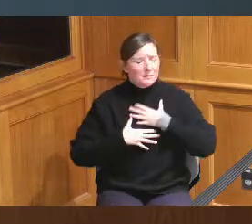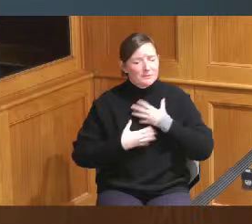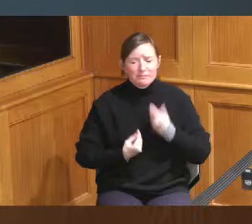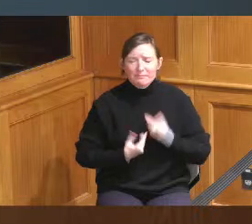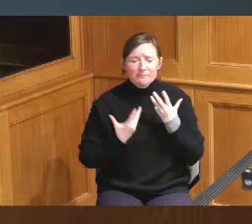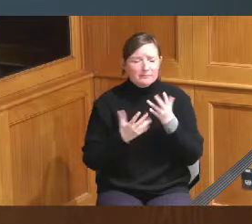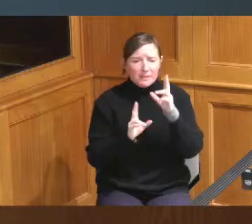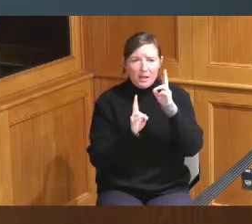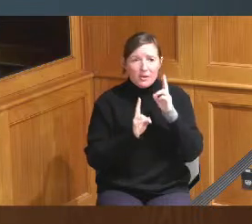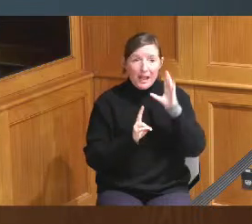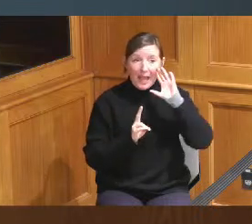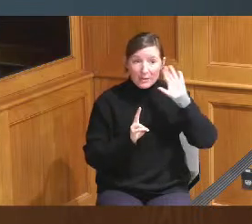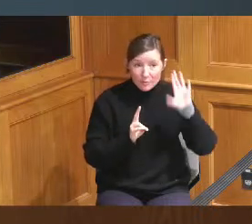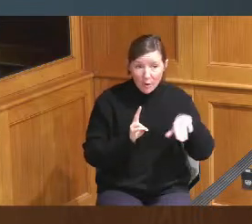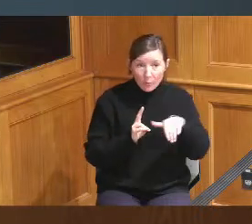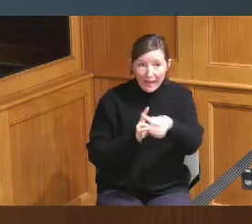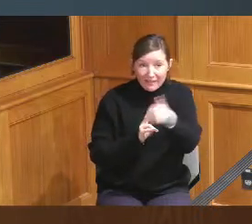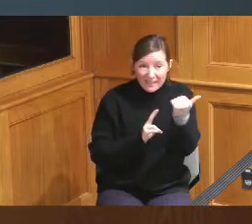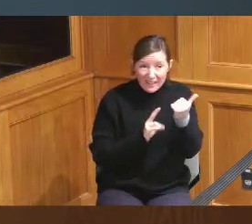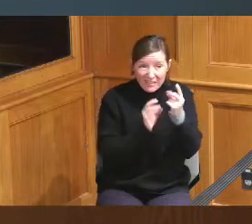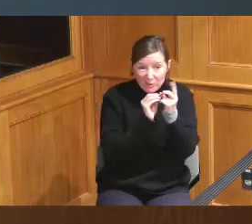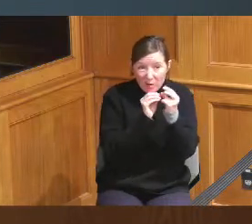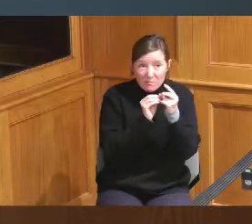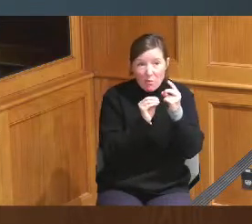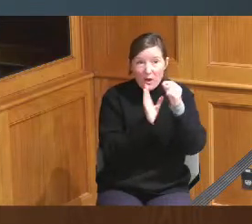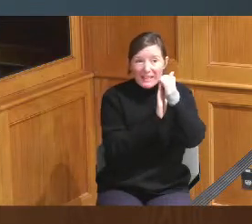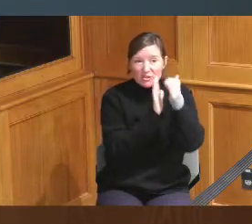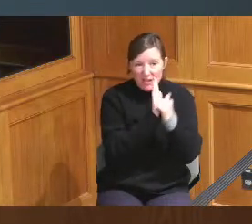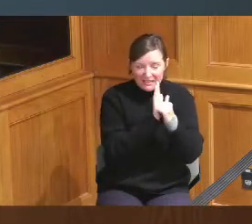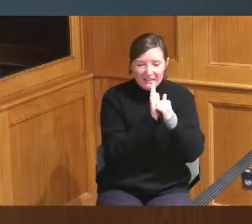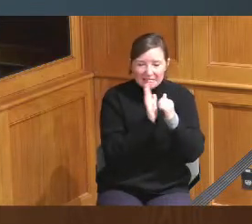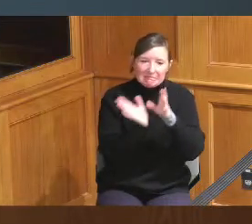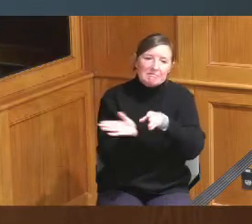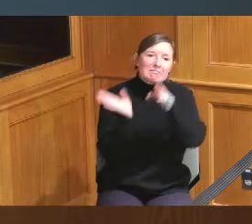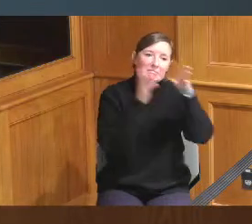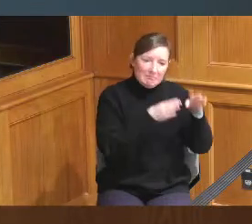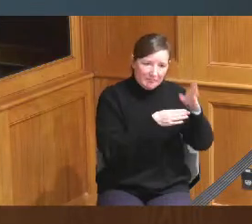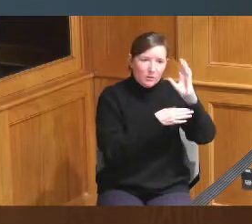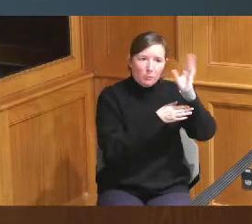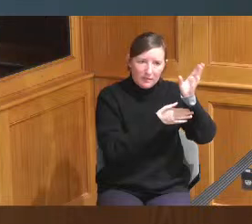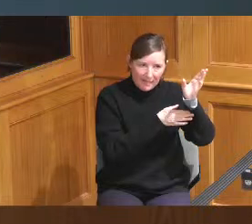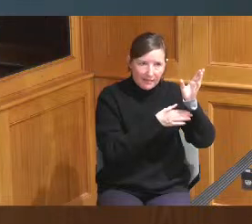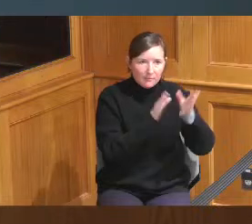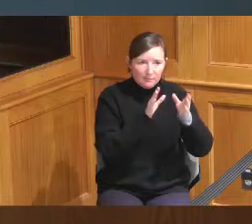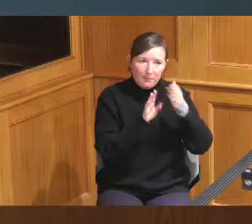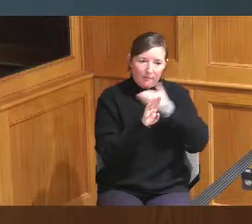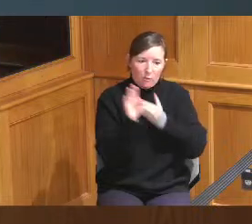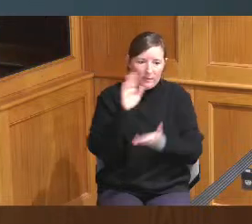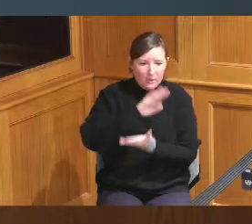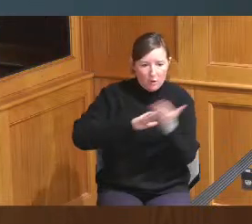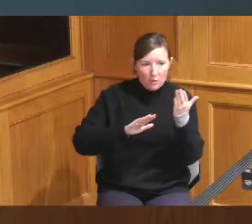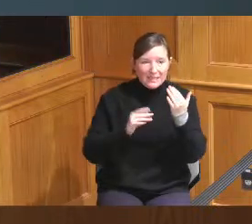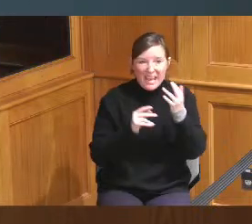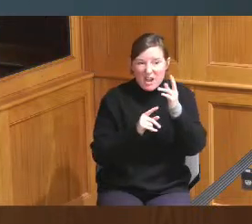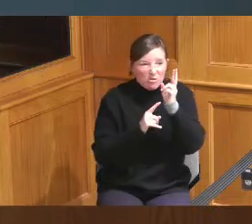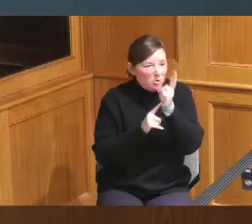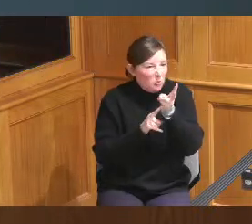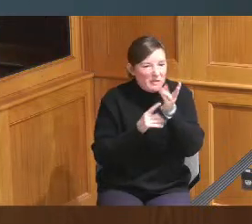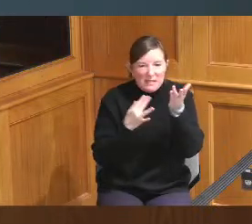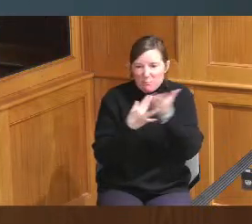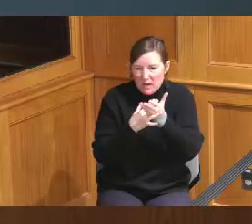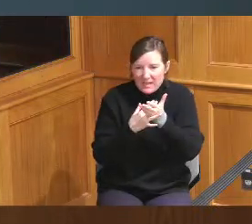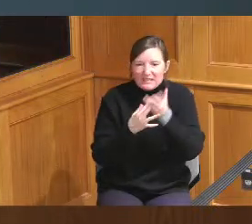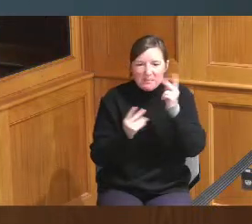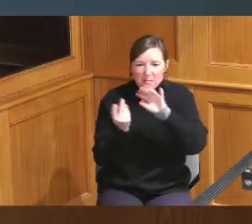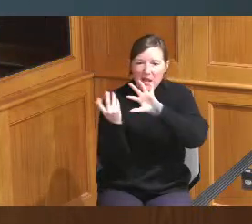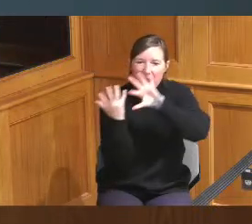know we've got another presentation and we've got to get out of here. But I'm going to take a 2-minute so everybody can, I know you got to get